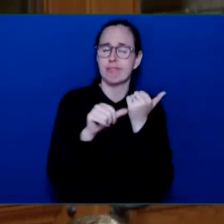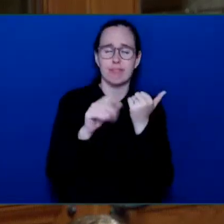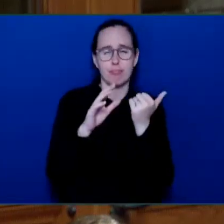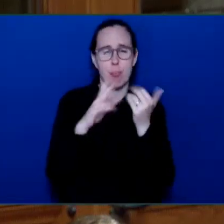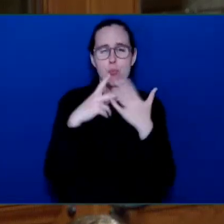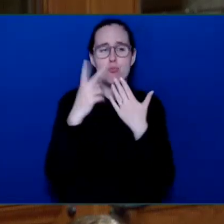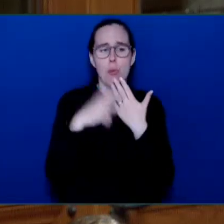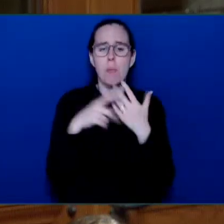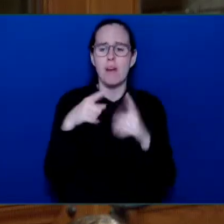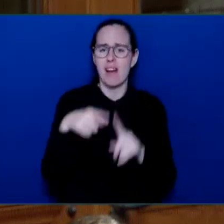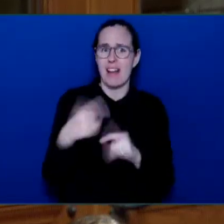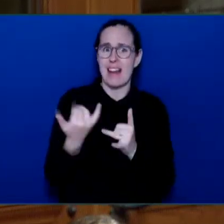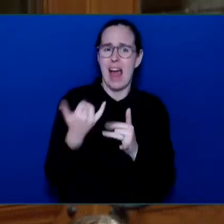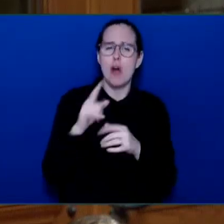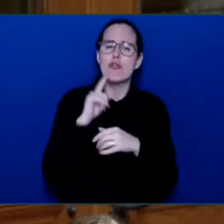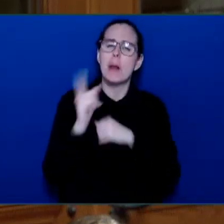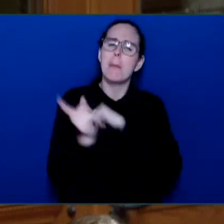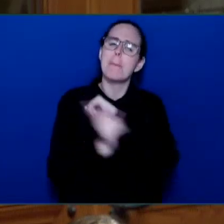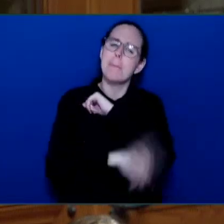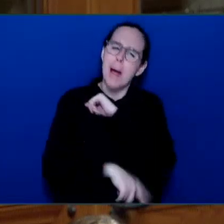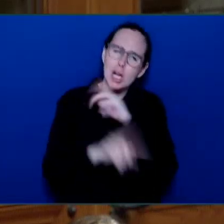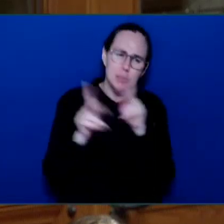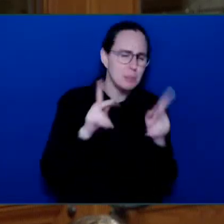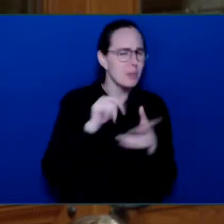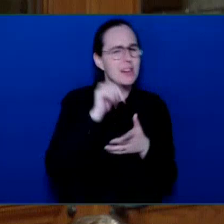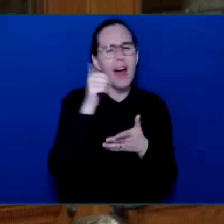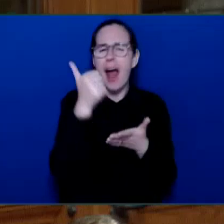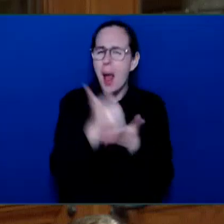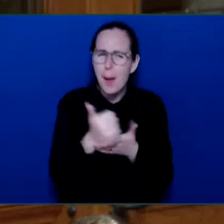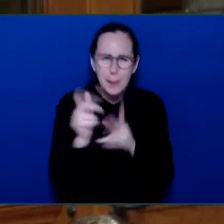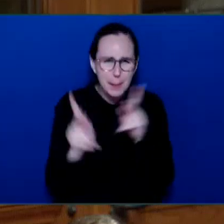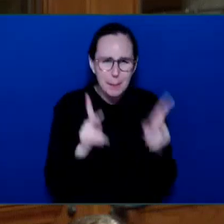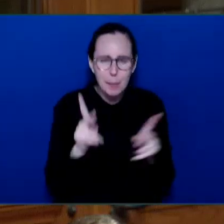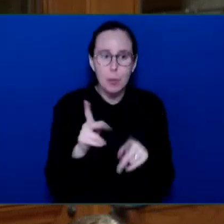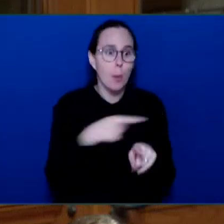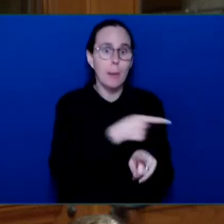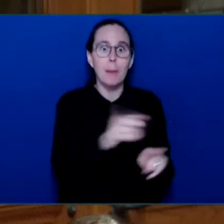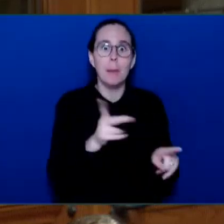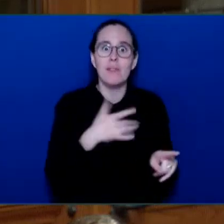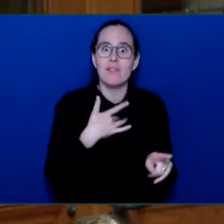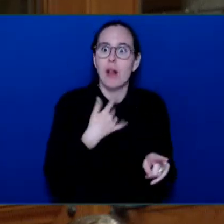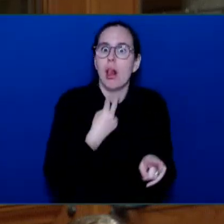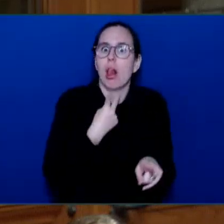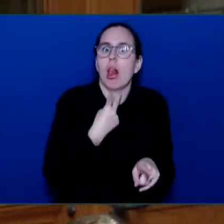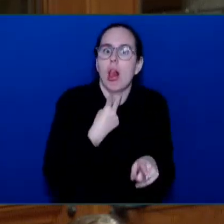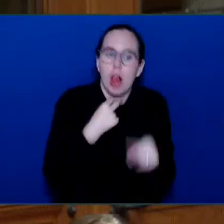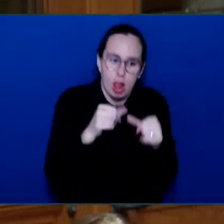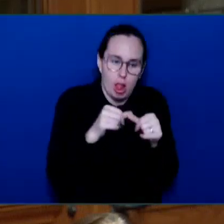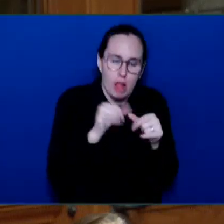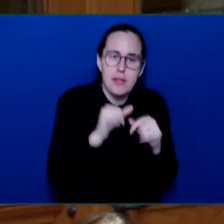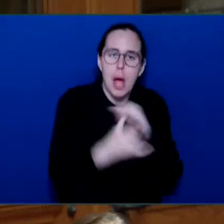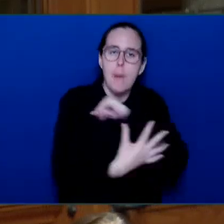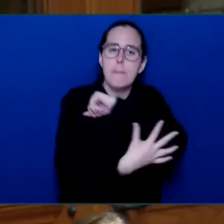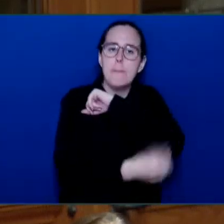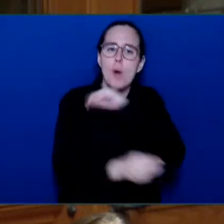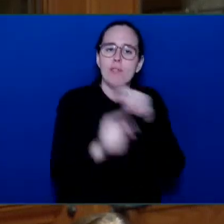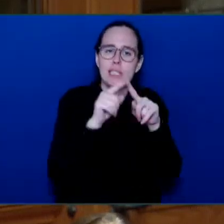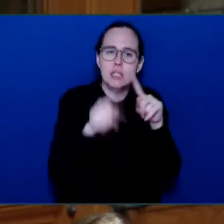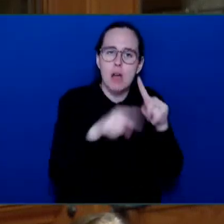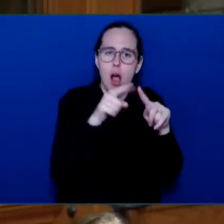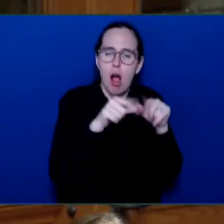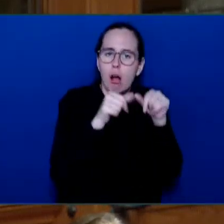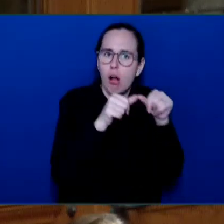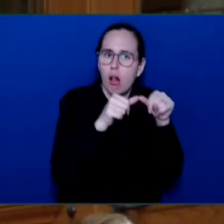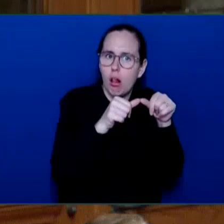them out. My question, Honourable Speaker, is to the Premier. Has this government implemented any of the recommendations from the 2020